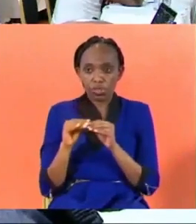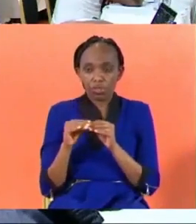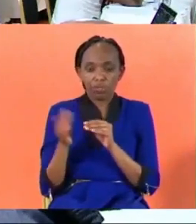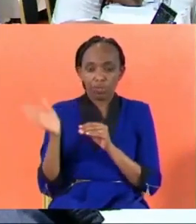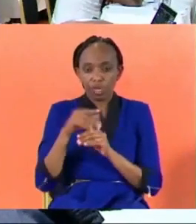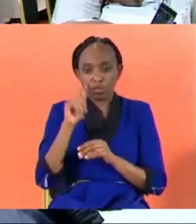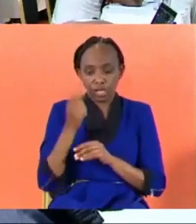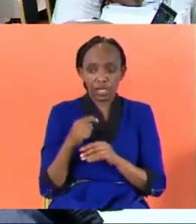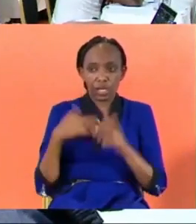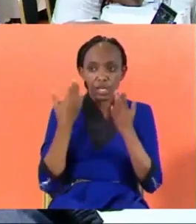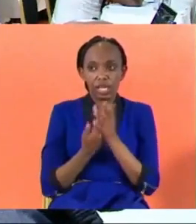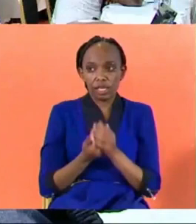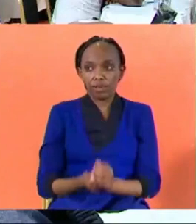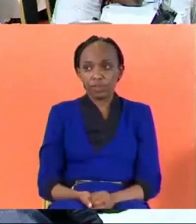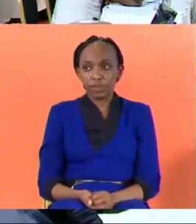Fidelity.